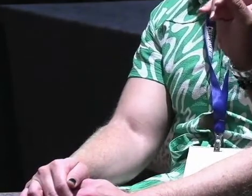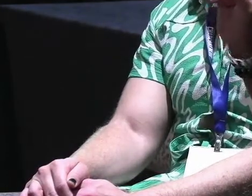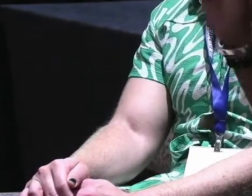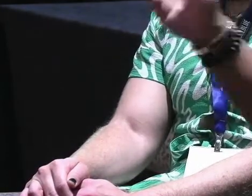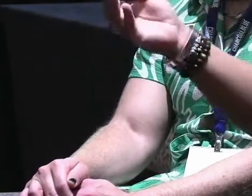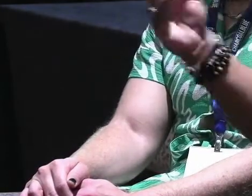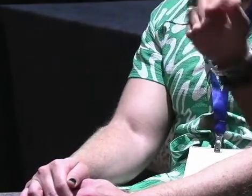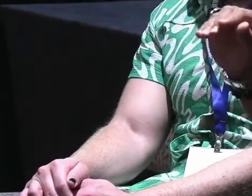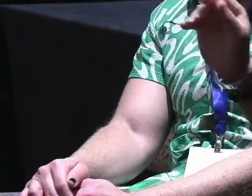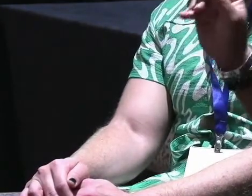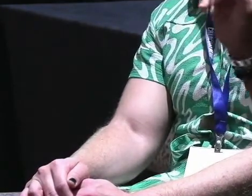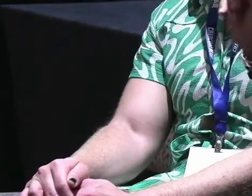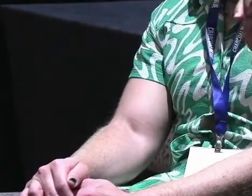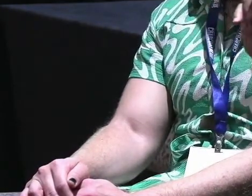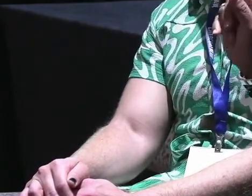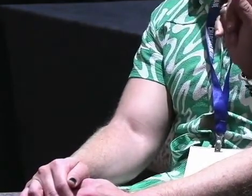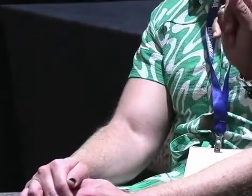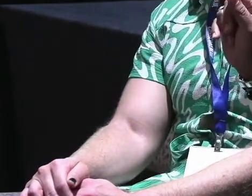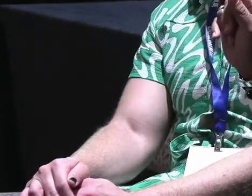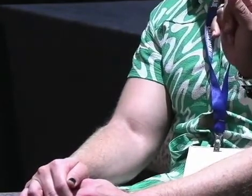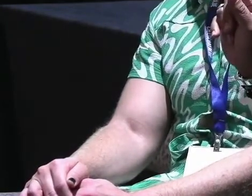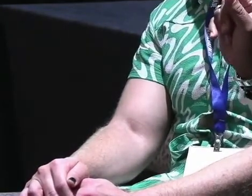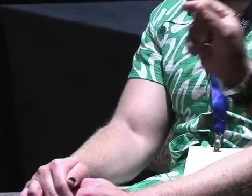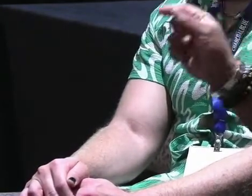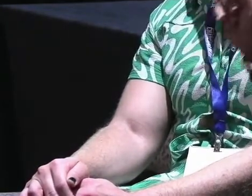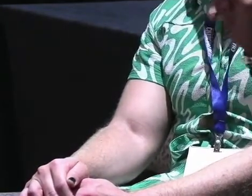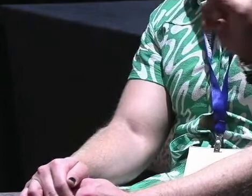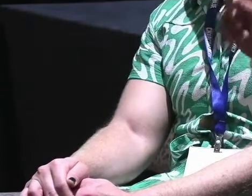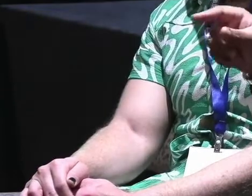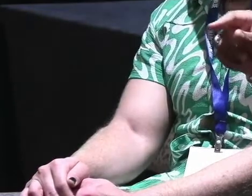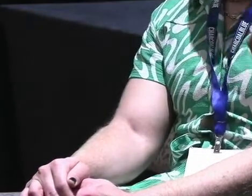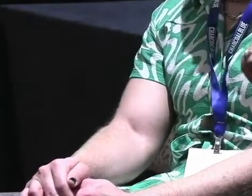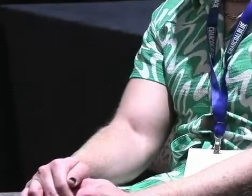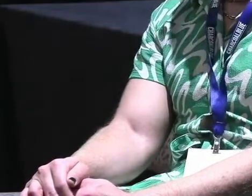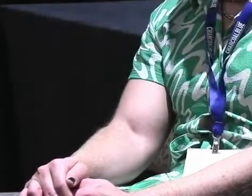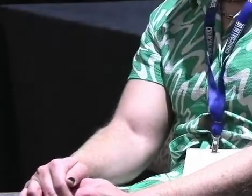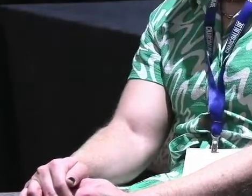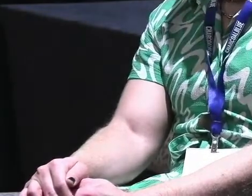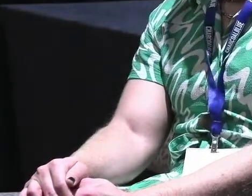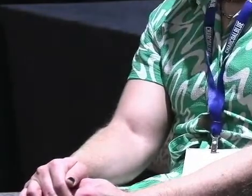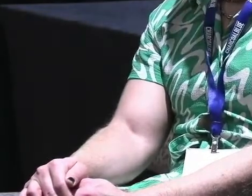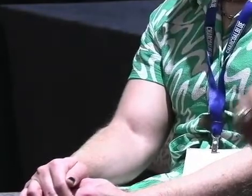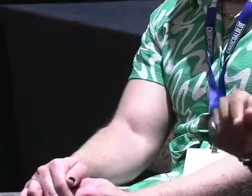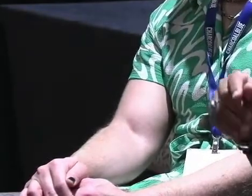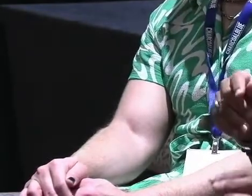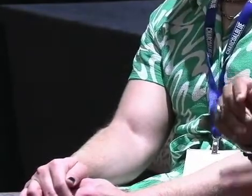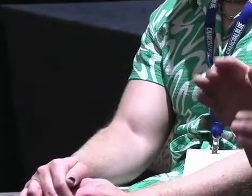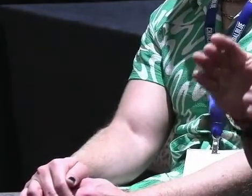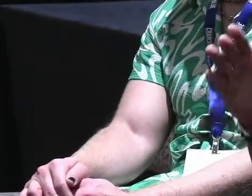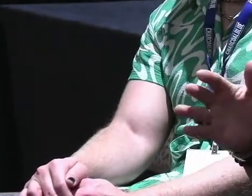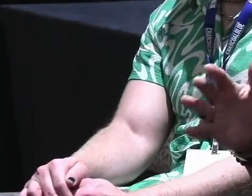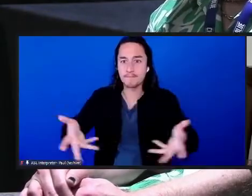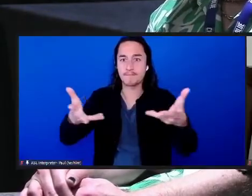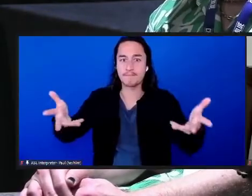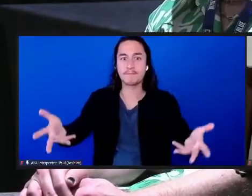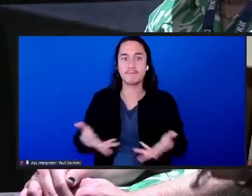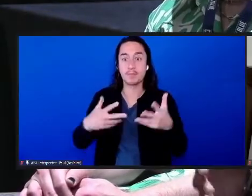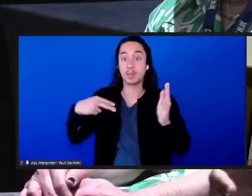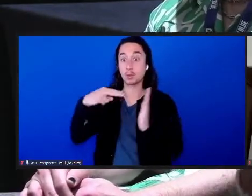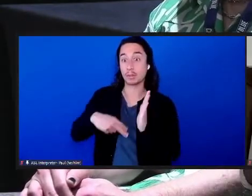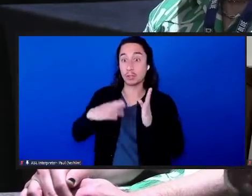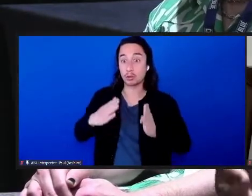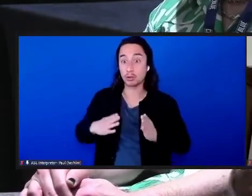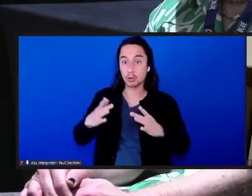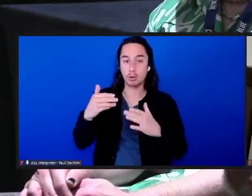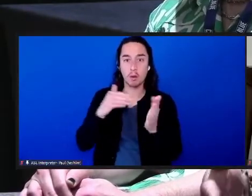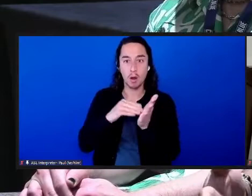opportunity for engagement with the script. How can we foster amongst the readers who many times volunteer to